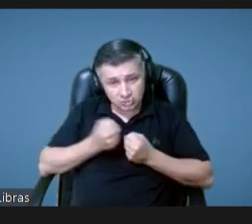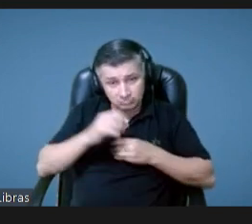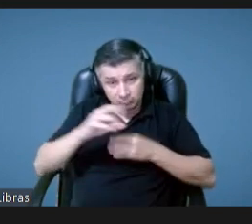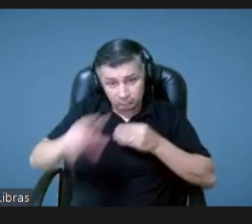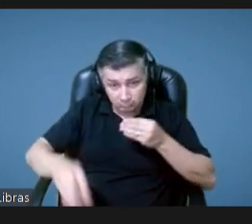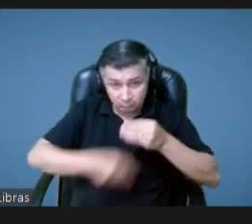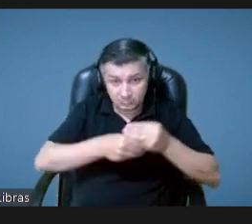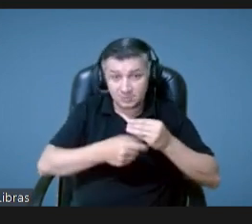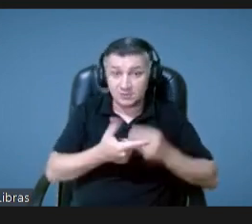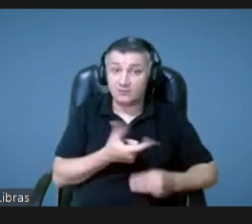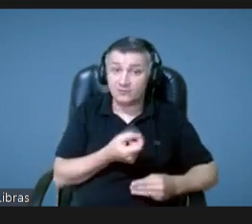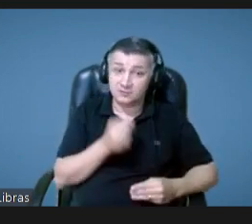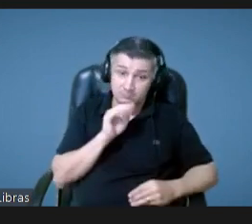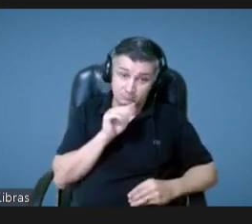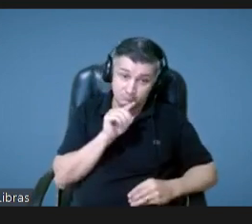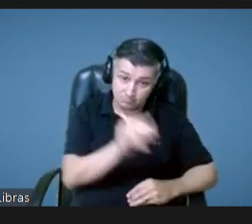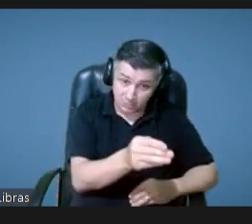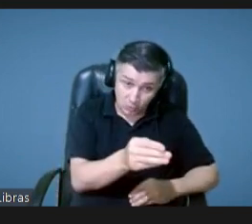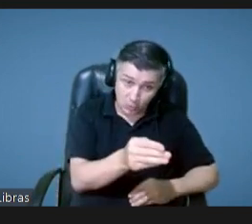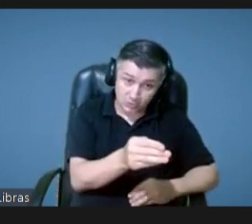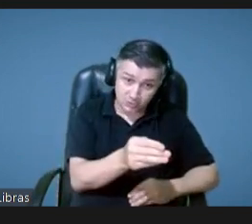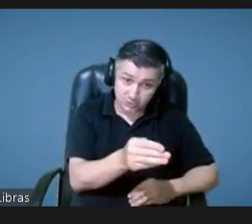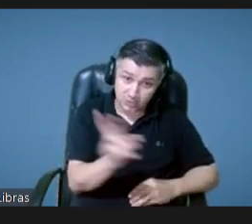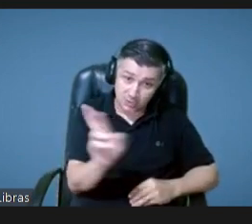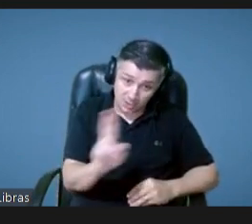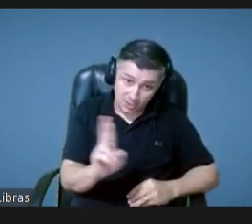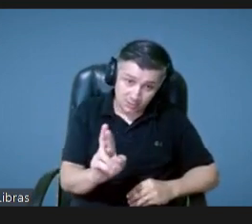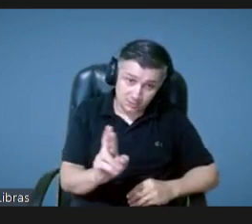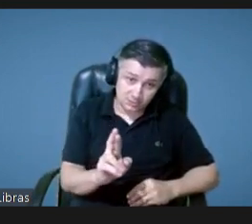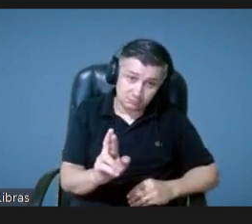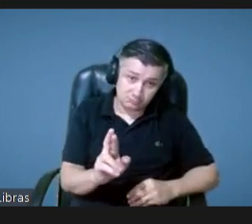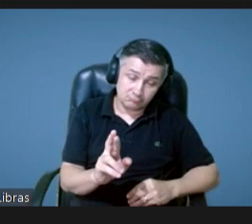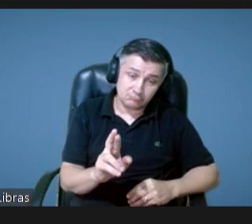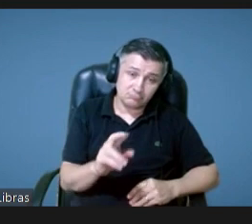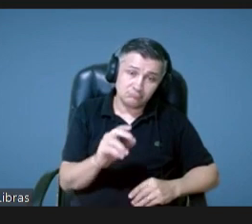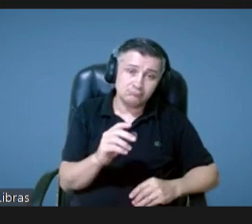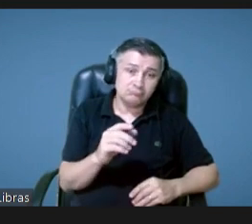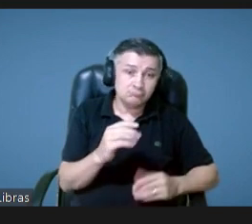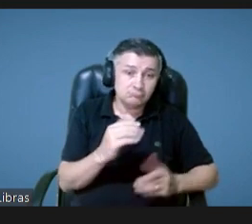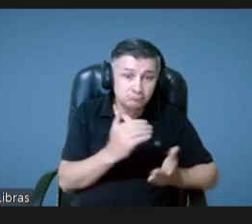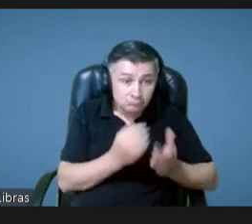the revenue that will be added